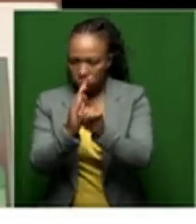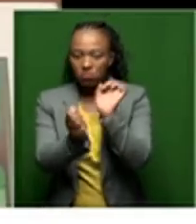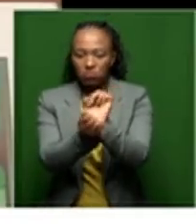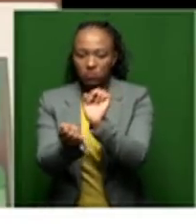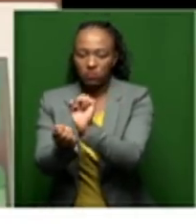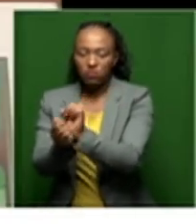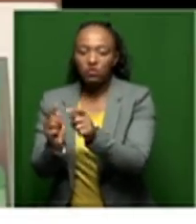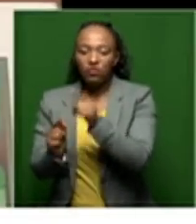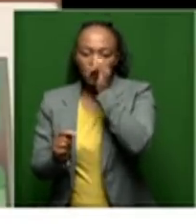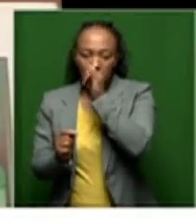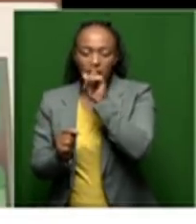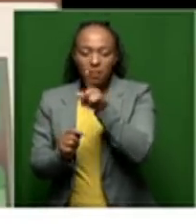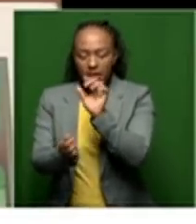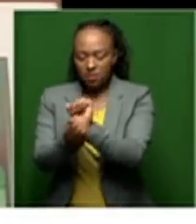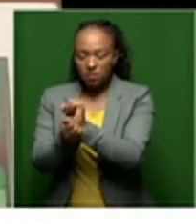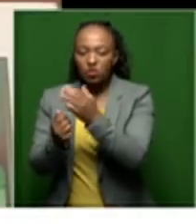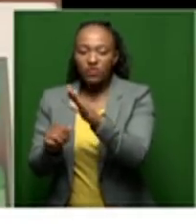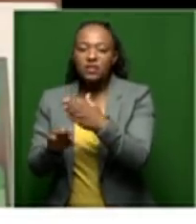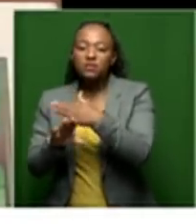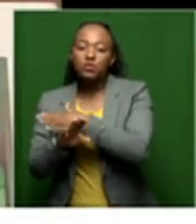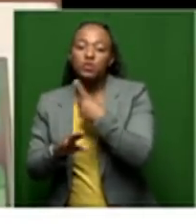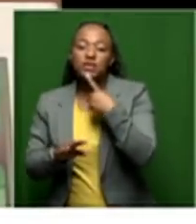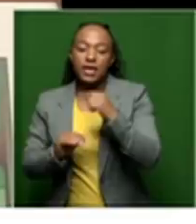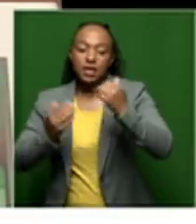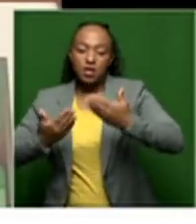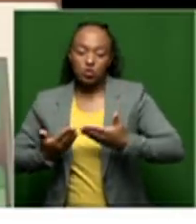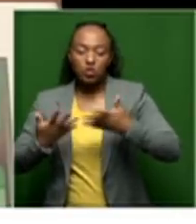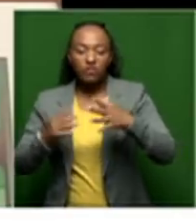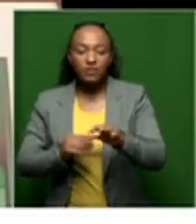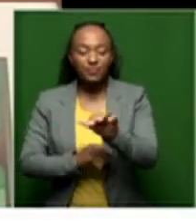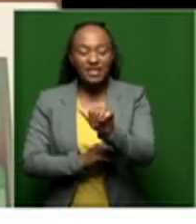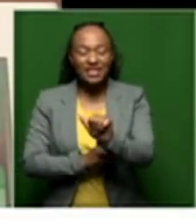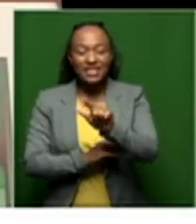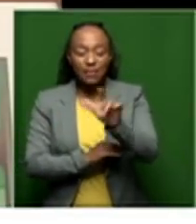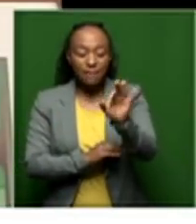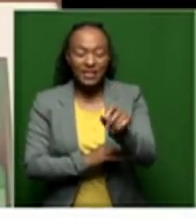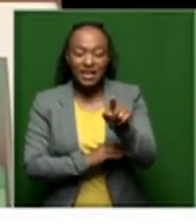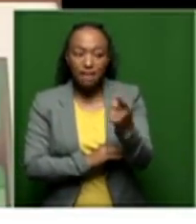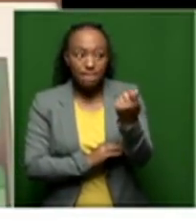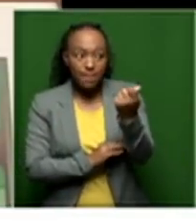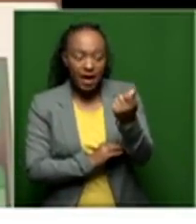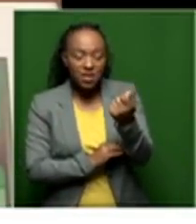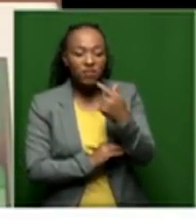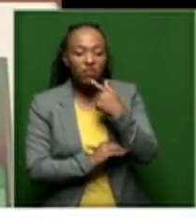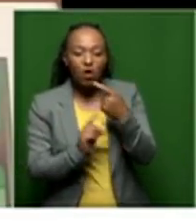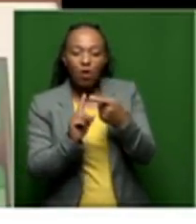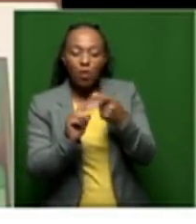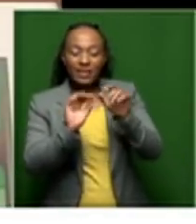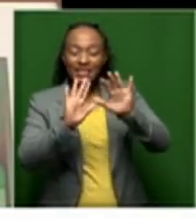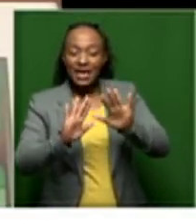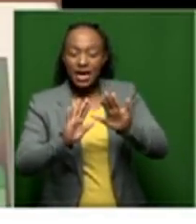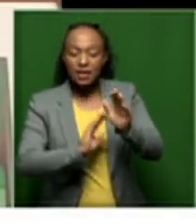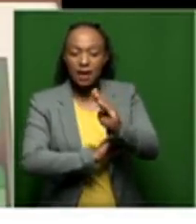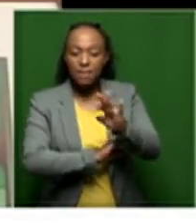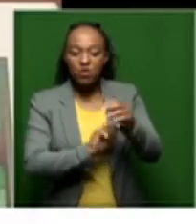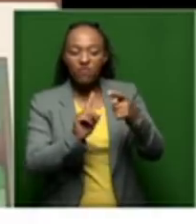these criminals. As you rightly say in your intro, we are dealing with about 67%, 10 billion rands of the